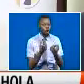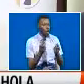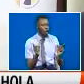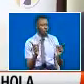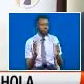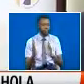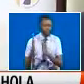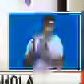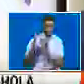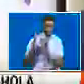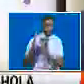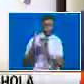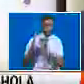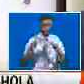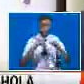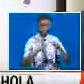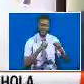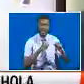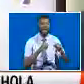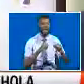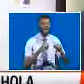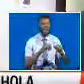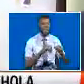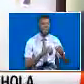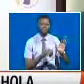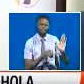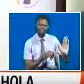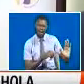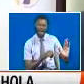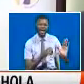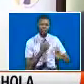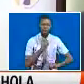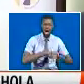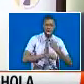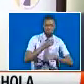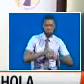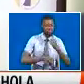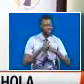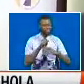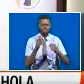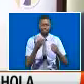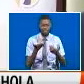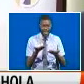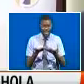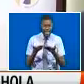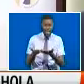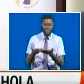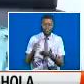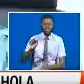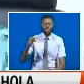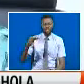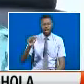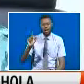national administration officers whose acts of omission and commission abetted and aided the Shakahola